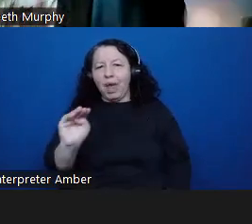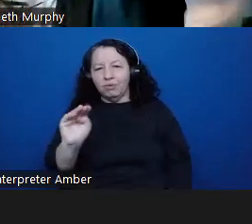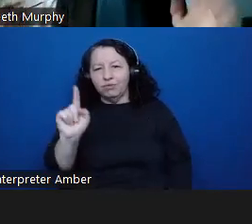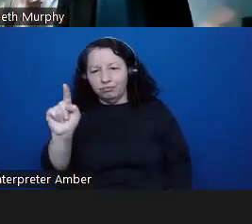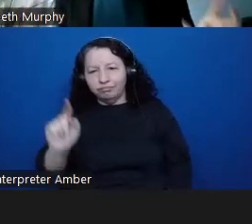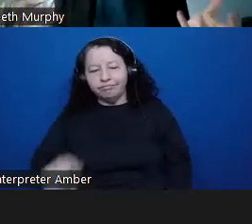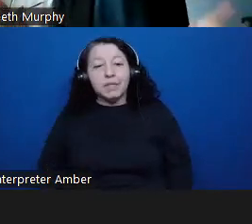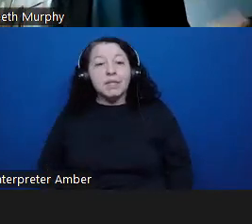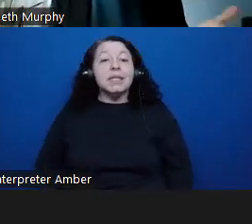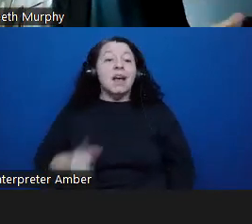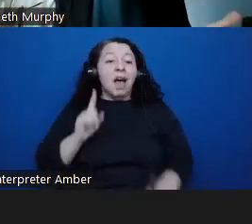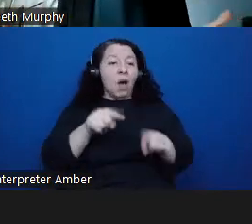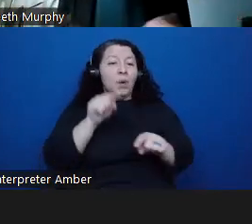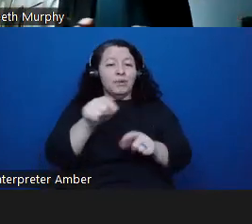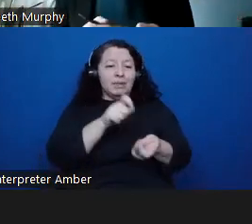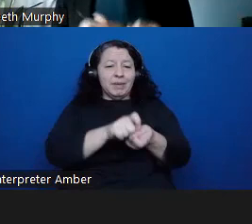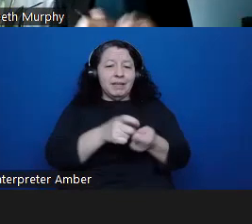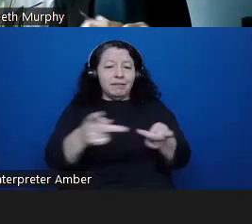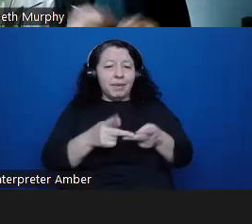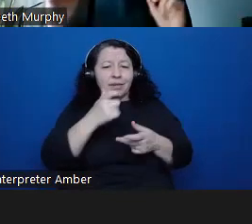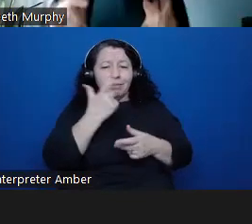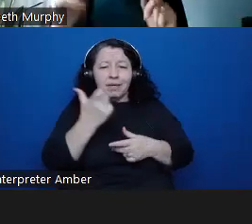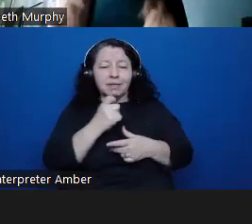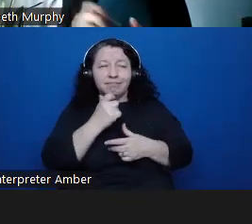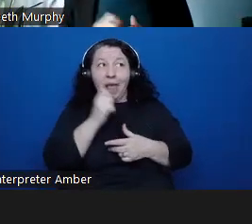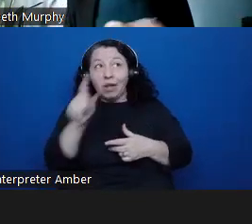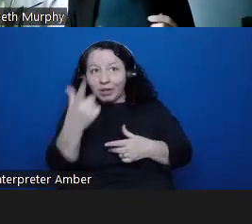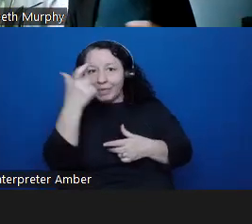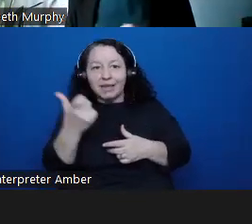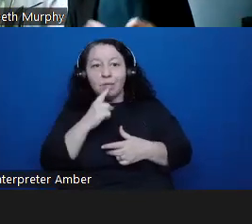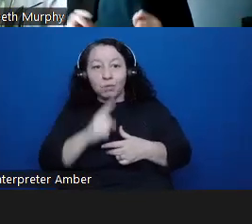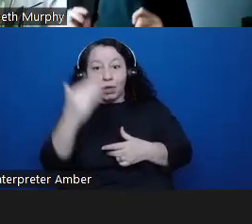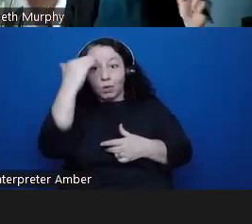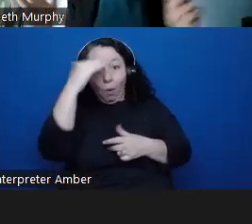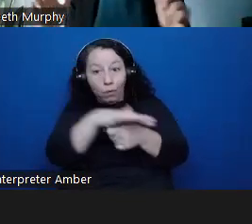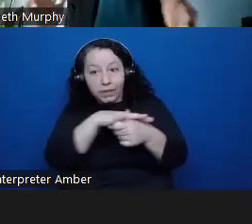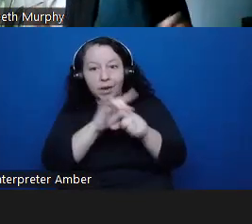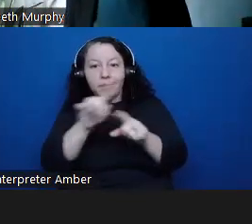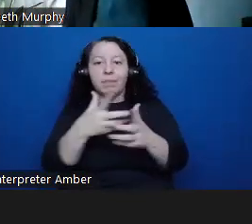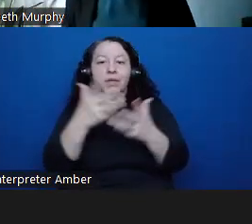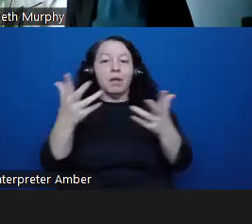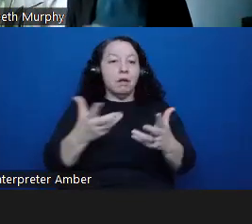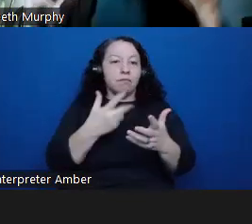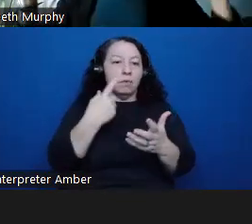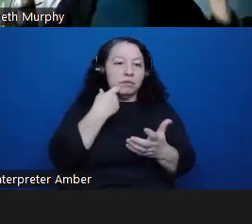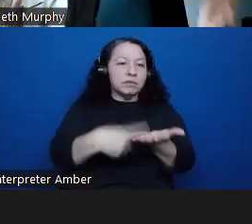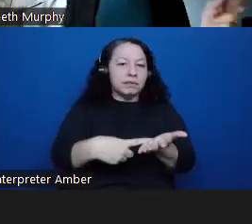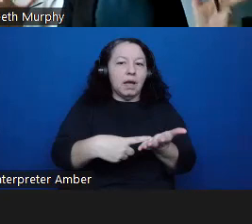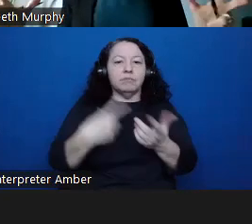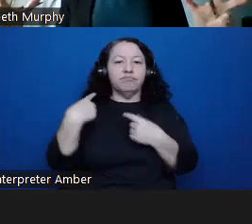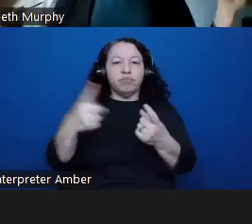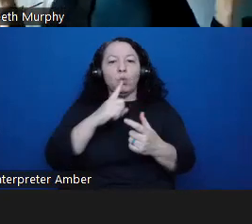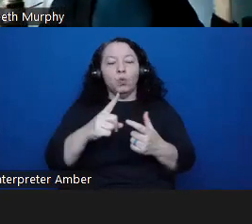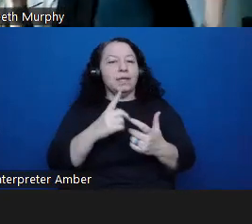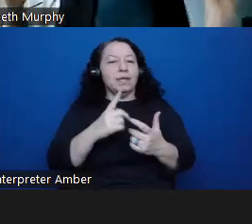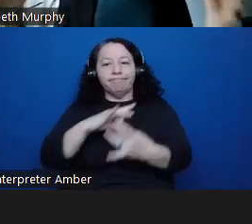site not only because I'm well familiar with it, but because much of what we've discussed thus far really concerns the happenings and the